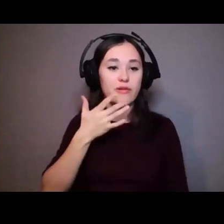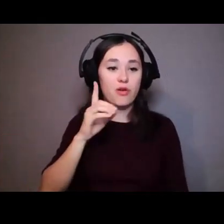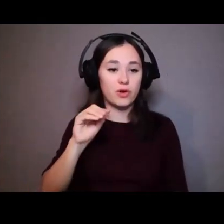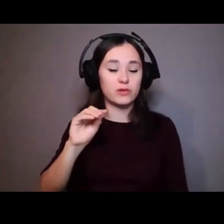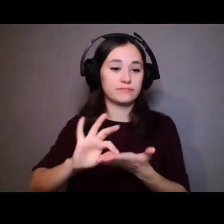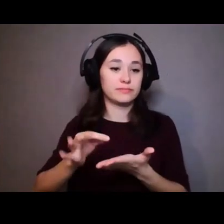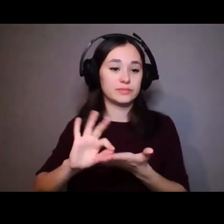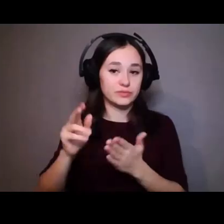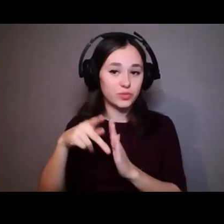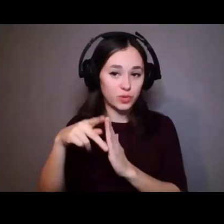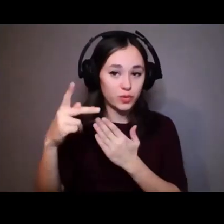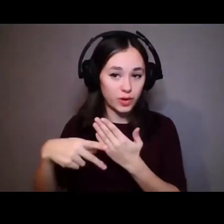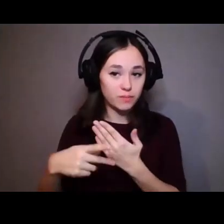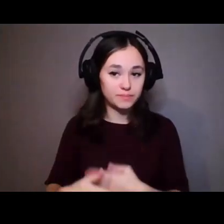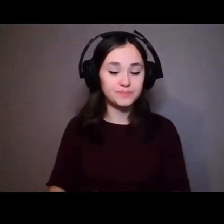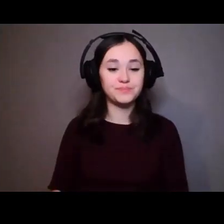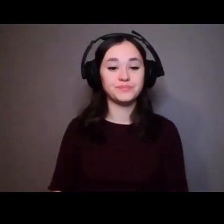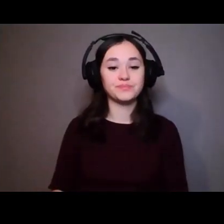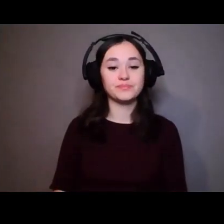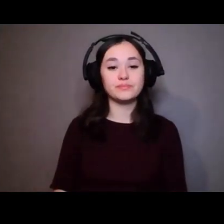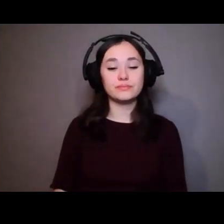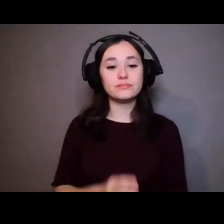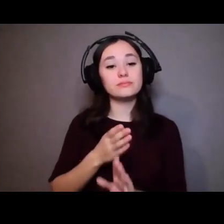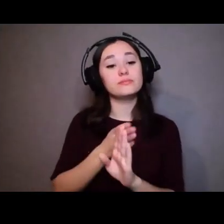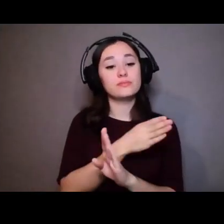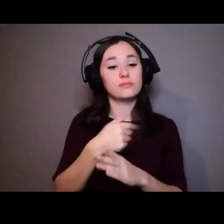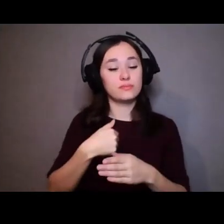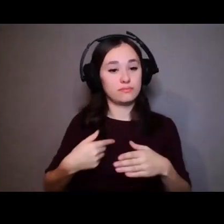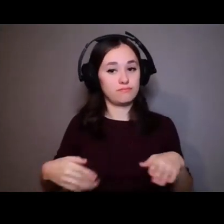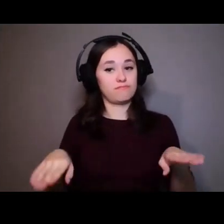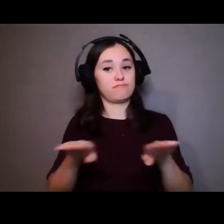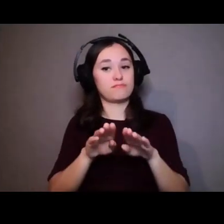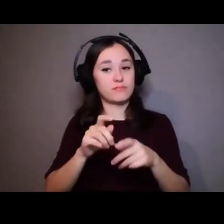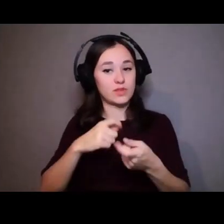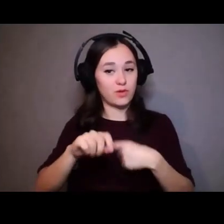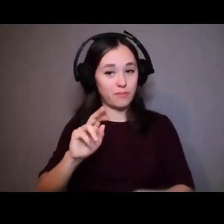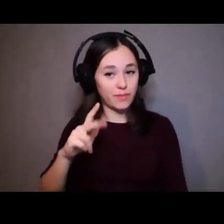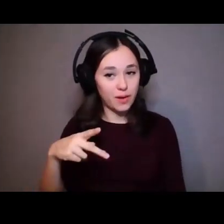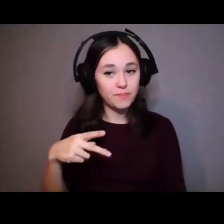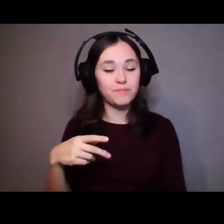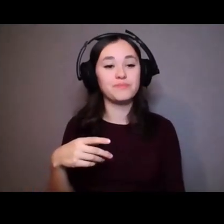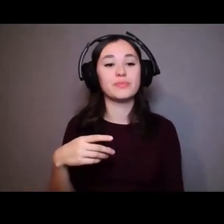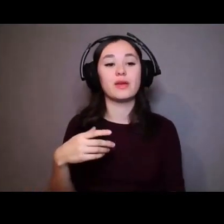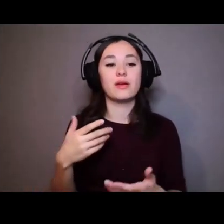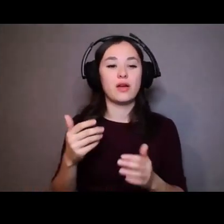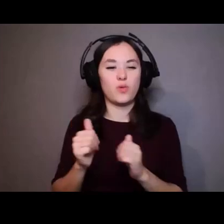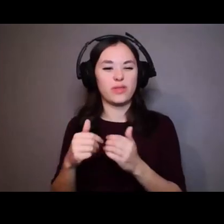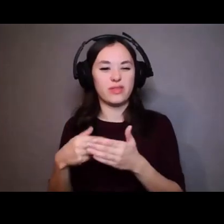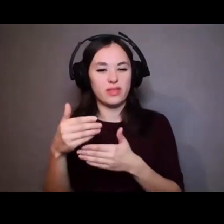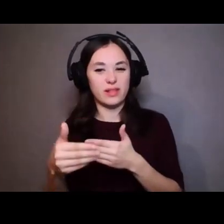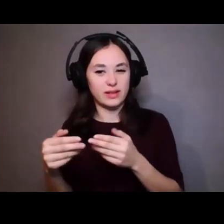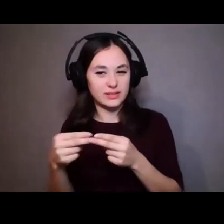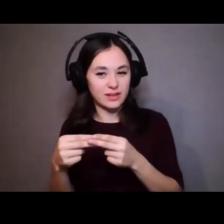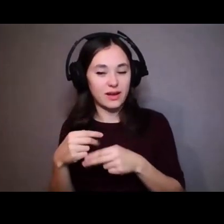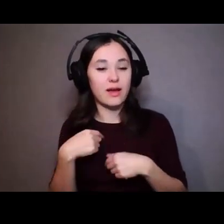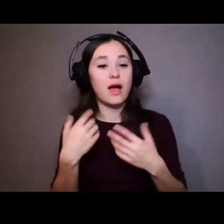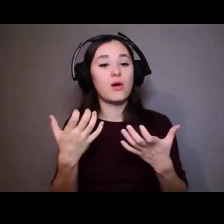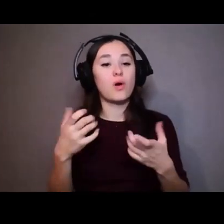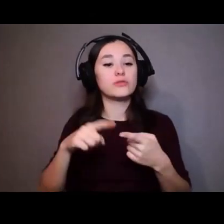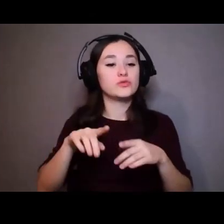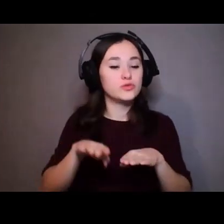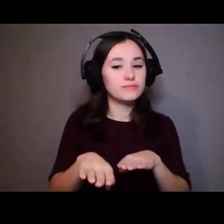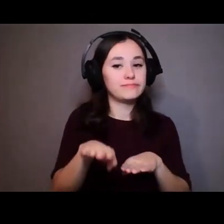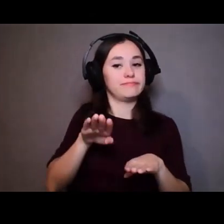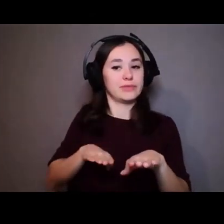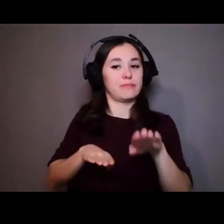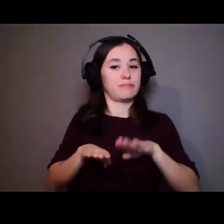program. Before I close up here, I wanted to take on the next slide a step back and actually address a